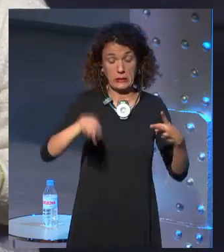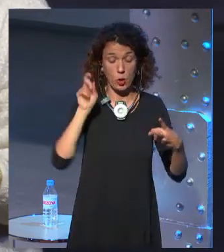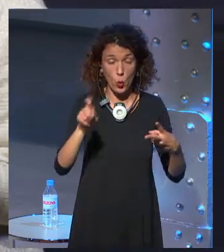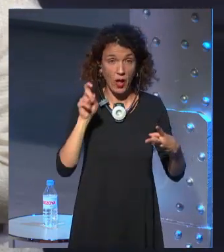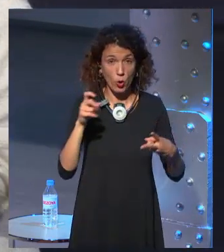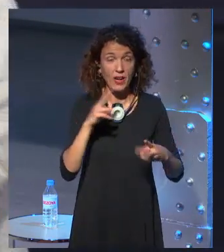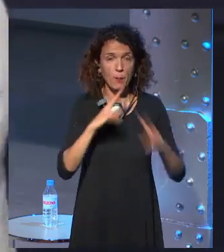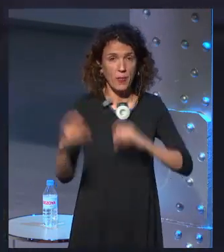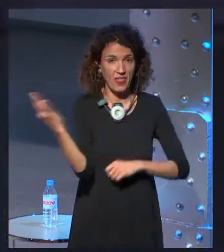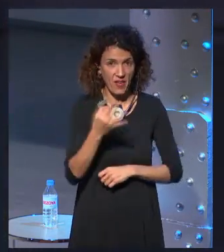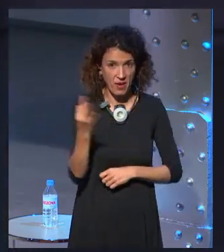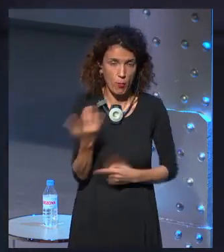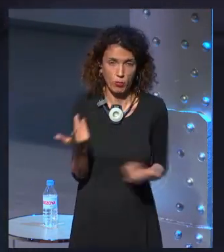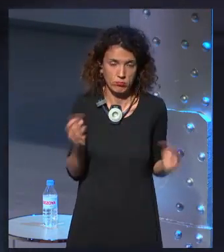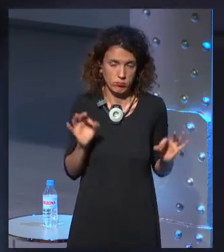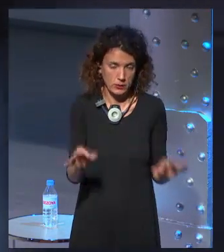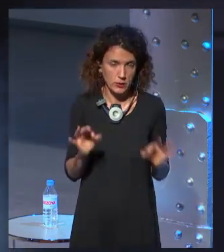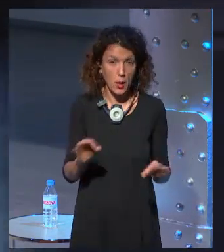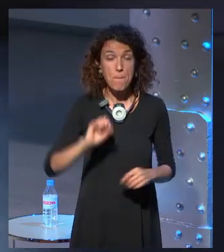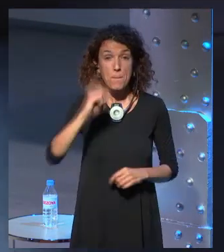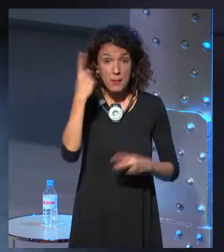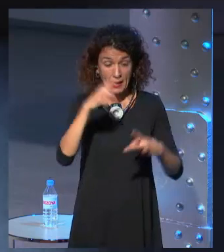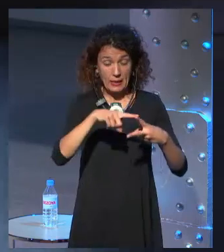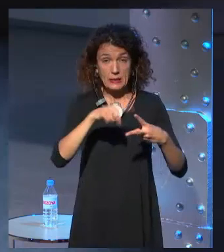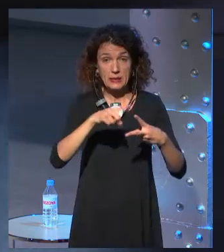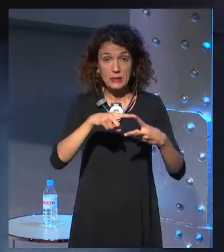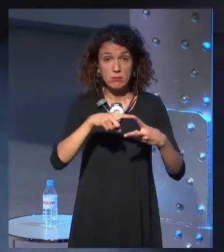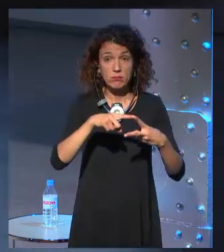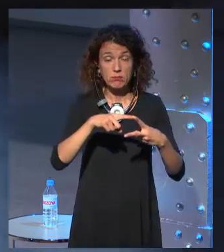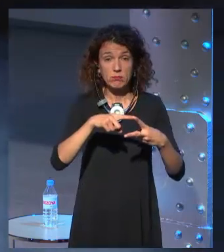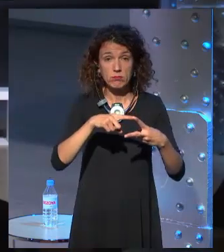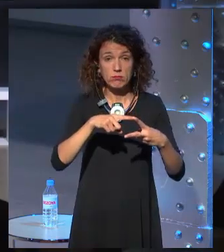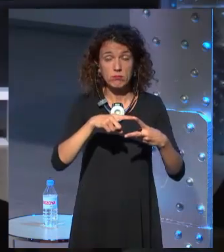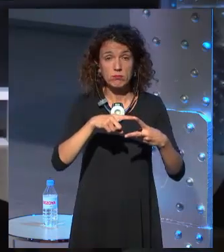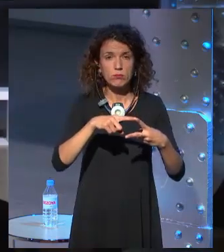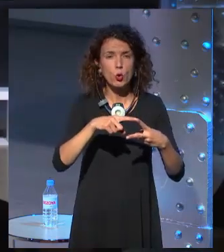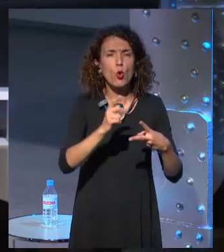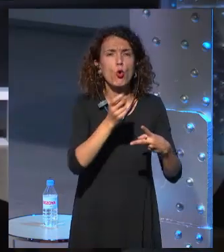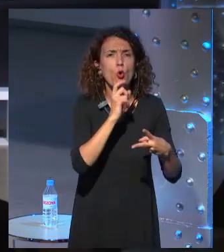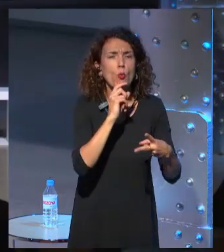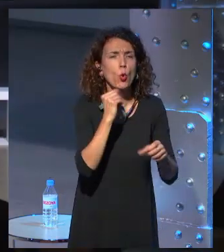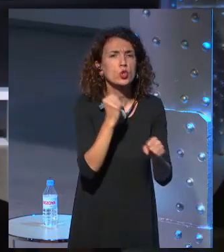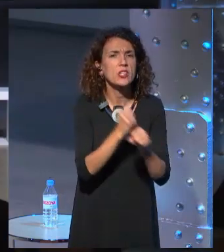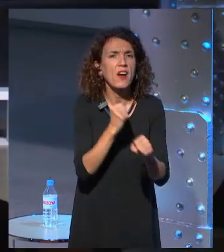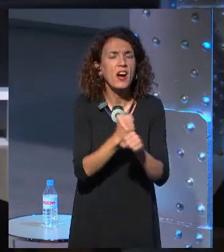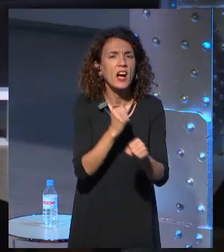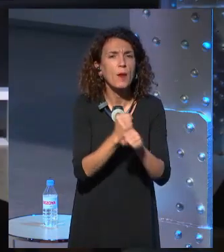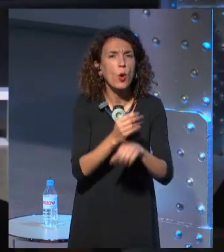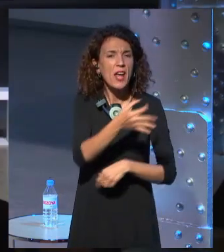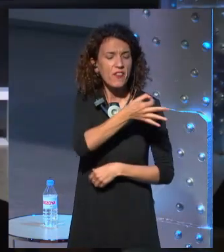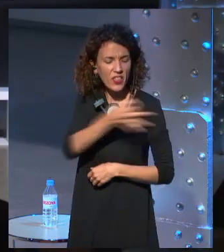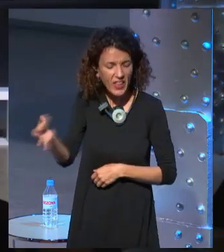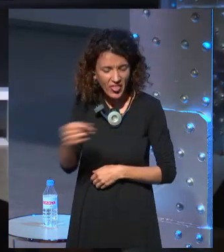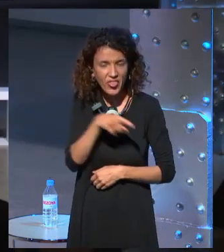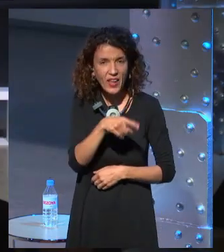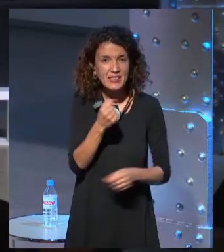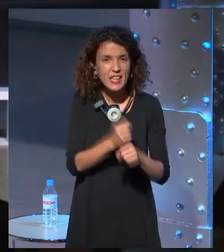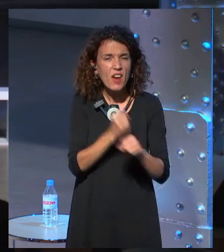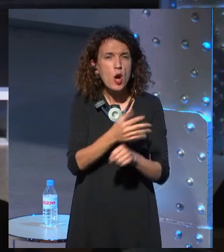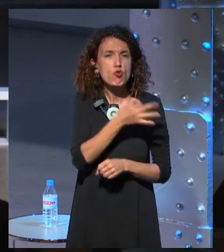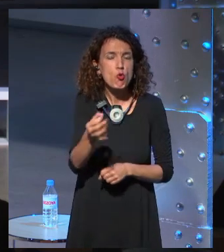answer. The first question is, how do we work with efficiency? What does that look like? What are